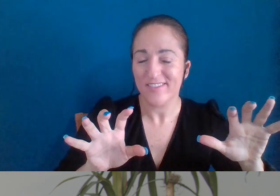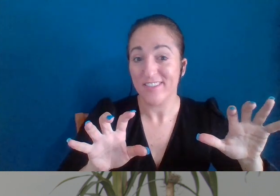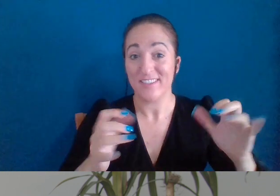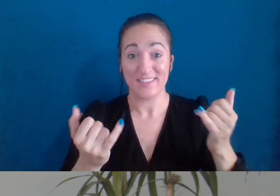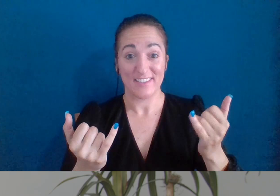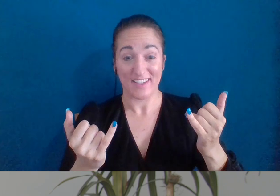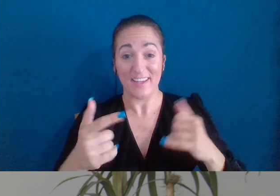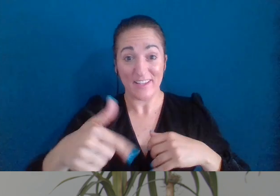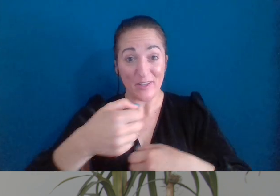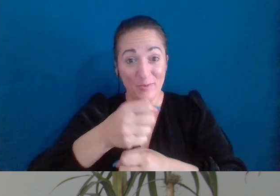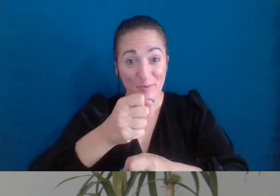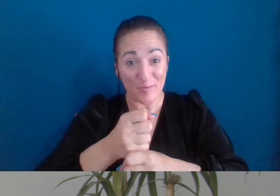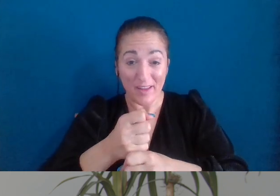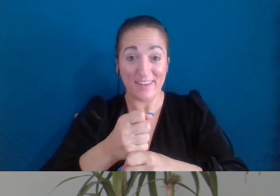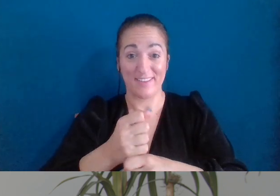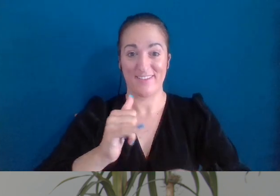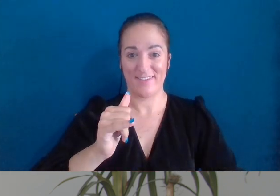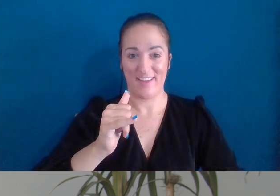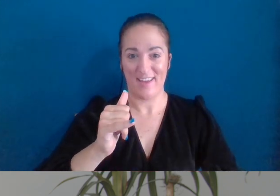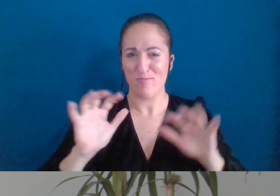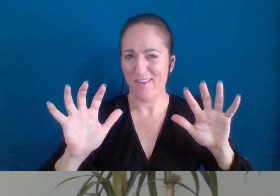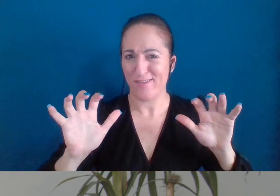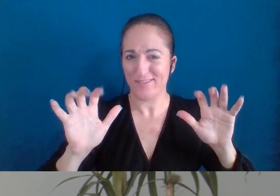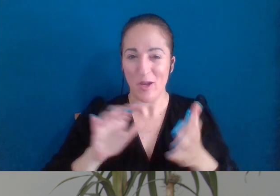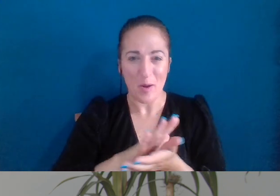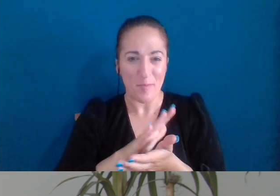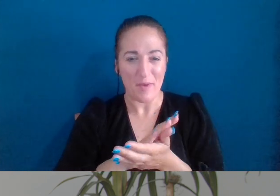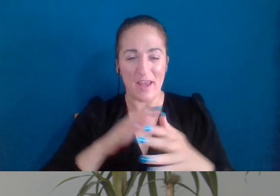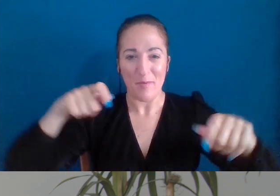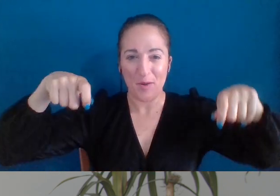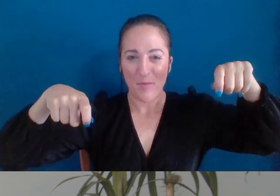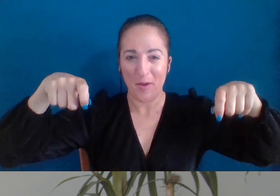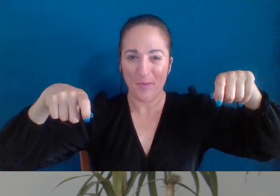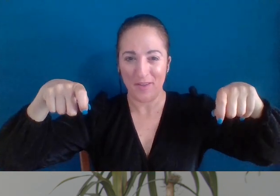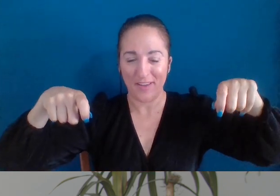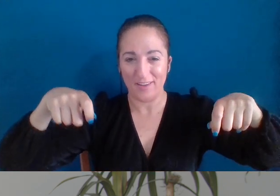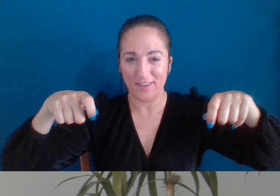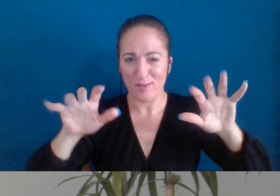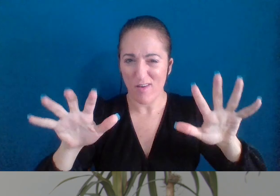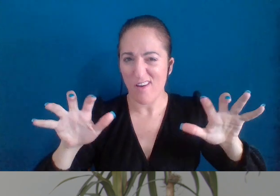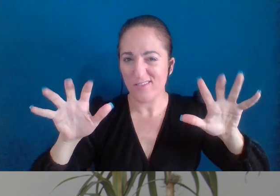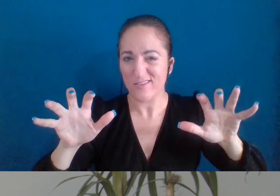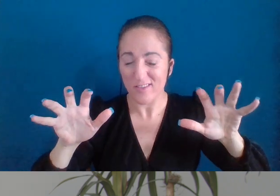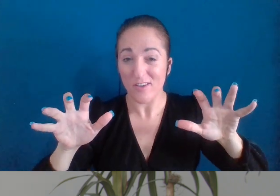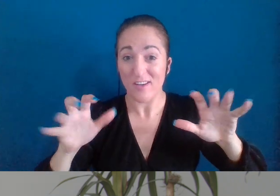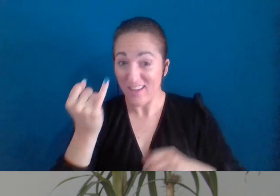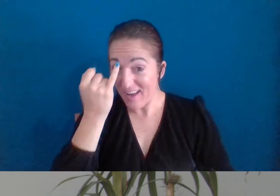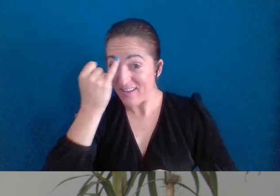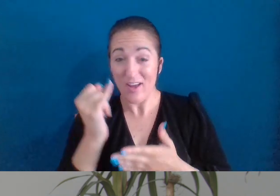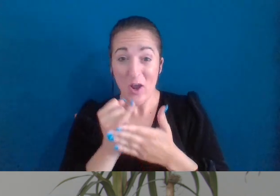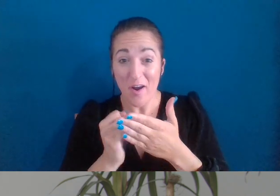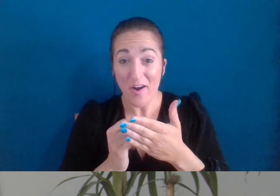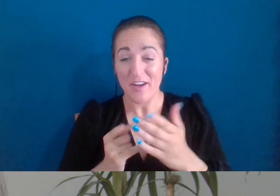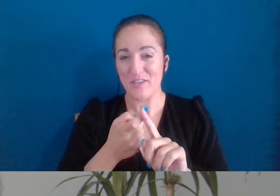today with me, a paper puppet monster. The drawing and the whole idea is influenced by